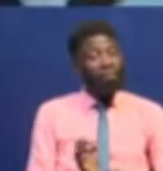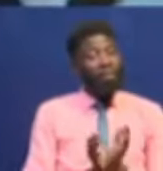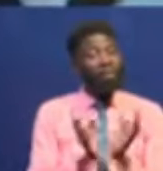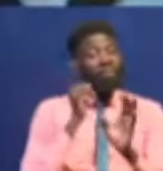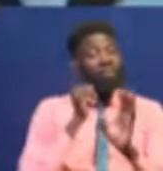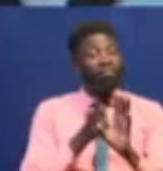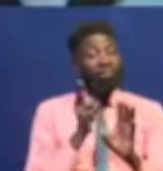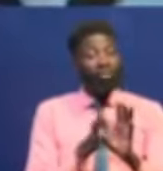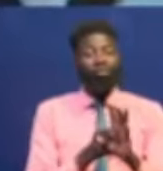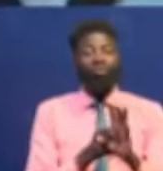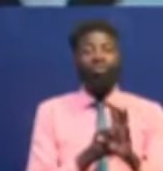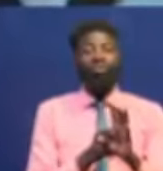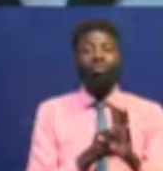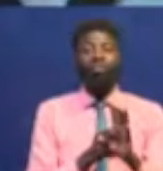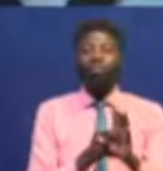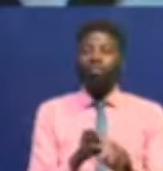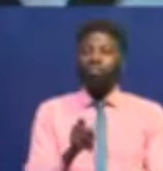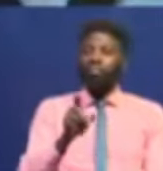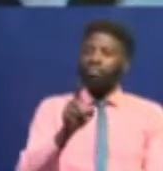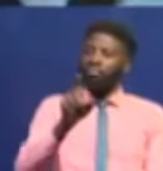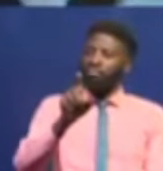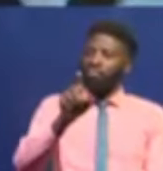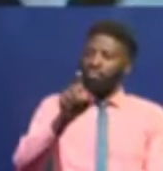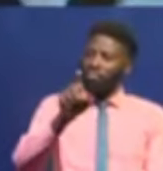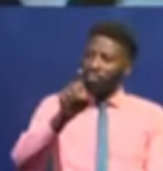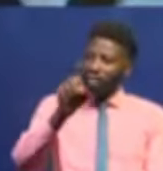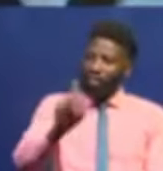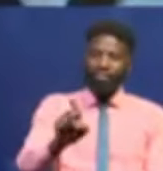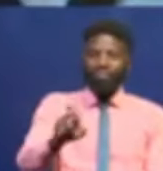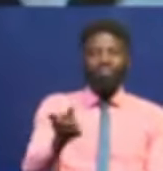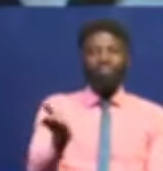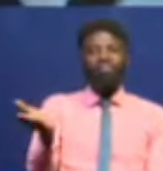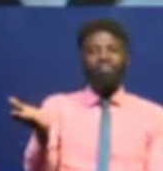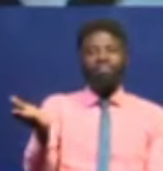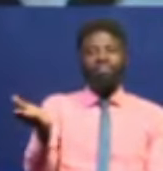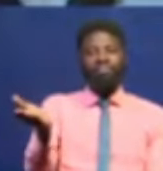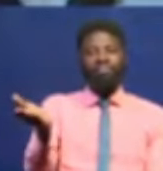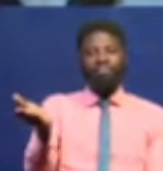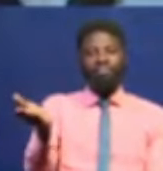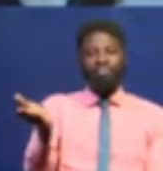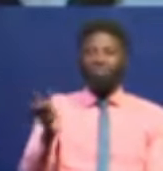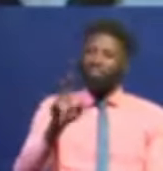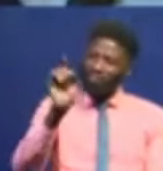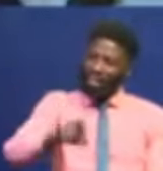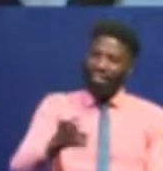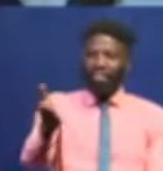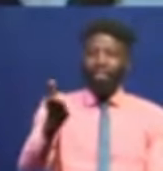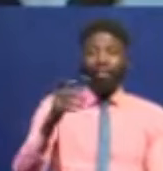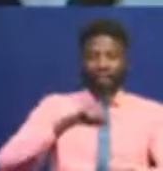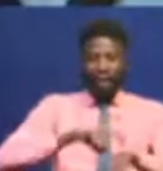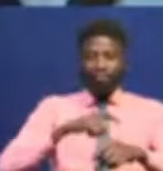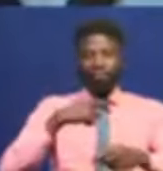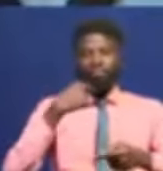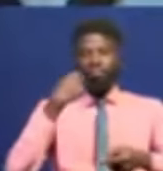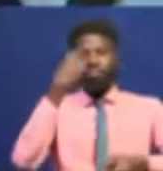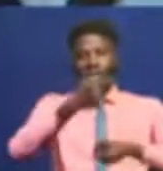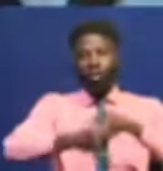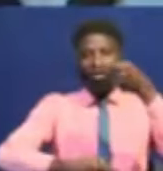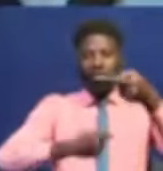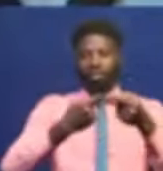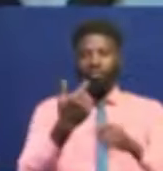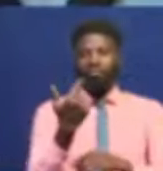a sterile provision of the constitution, but public participation to be an integral part of lawmaking, an